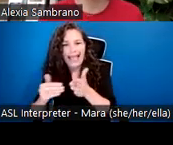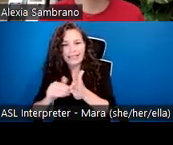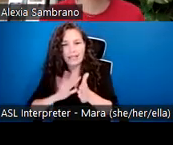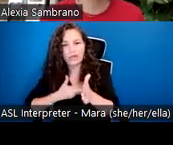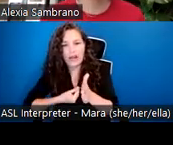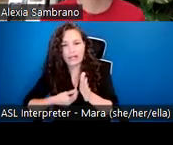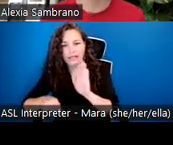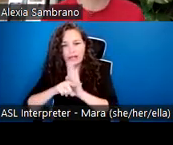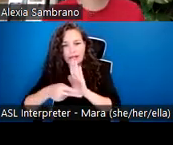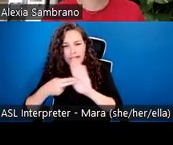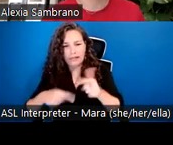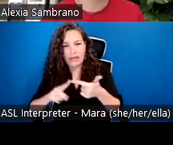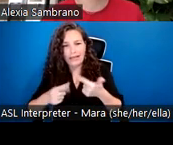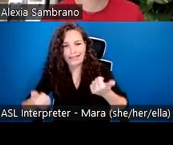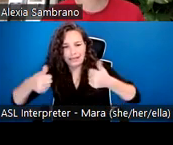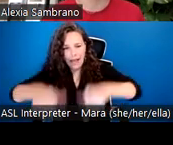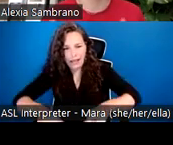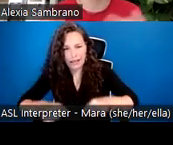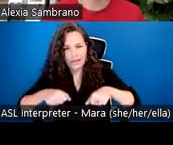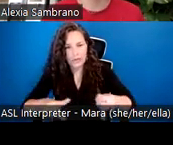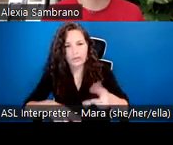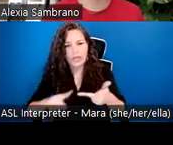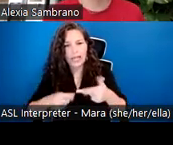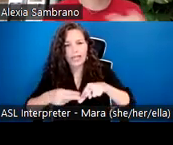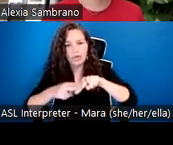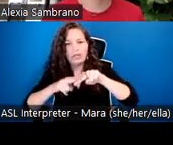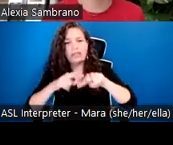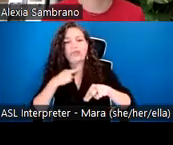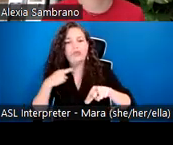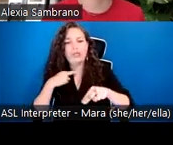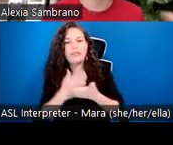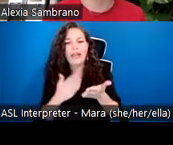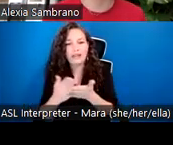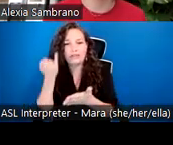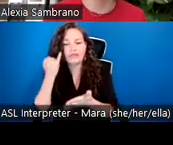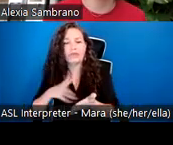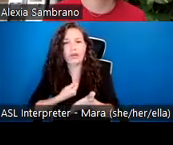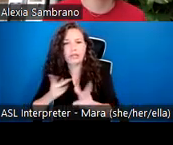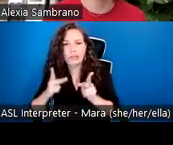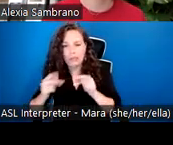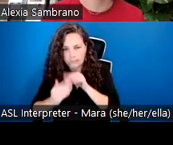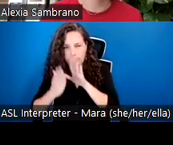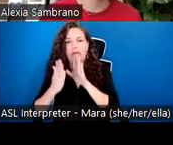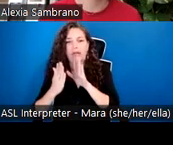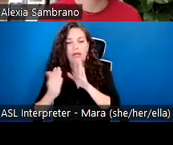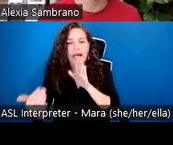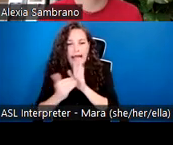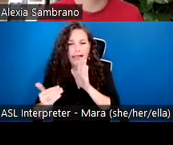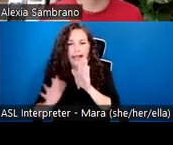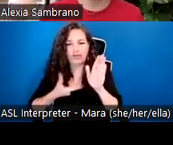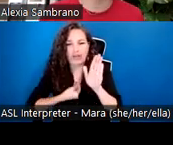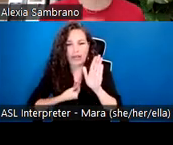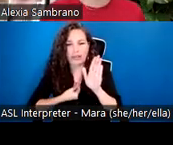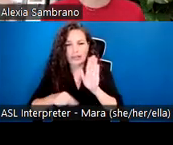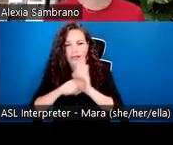of opportunities, and then increased risk factors that might put trans folks at risk when they're experiencing anti-trans stigma,